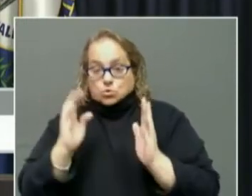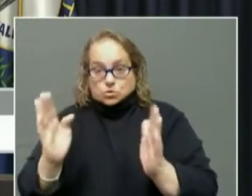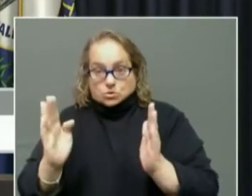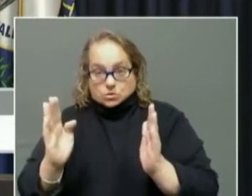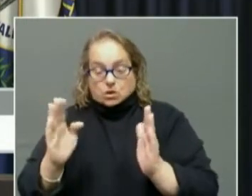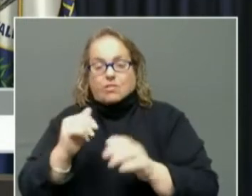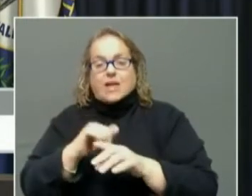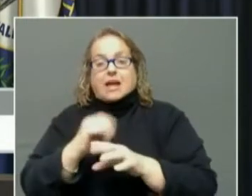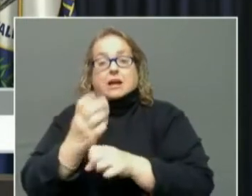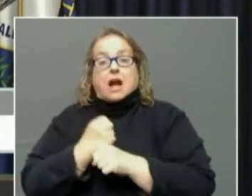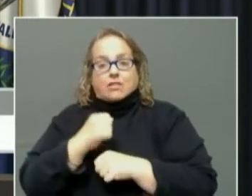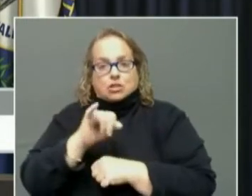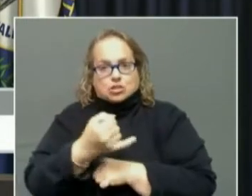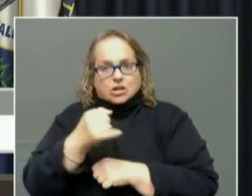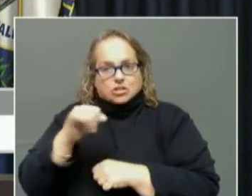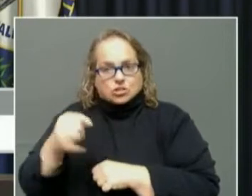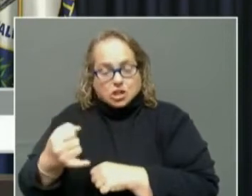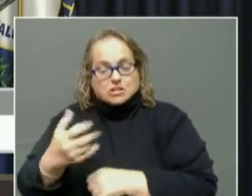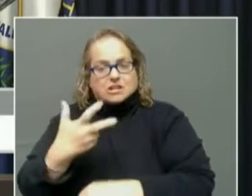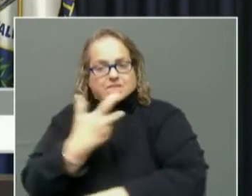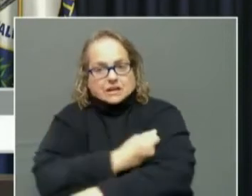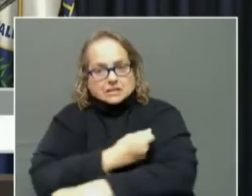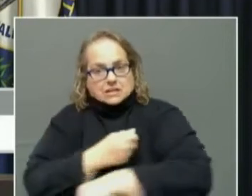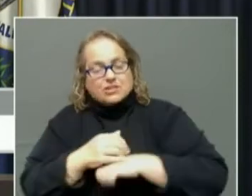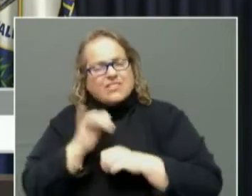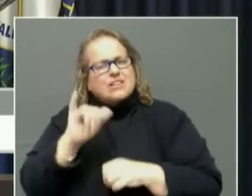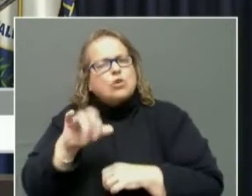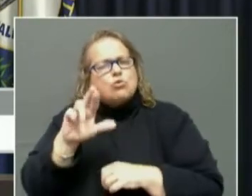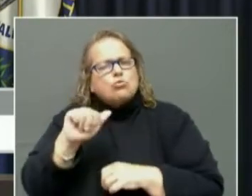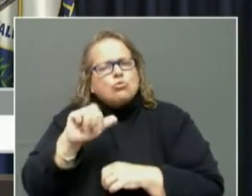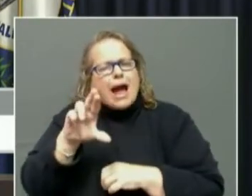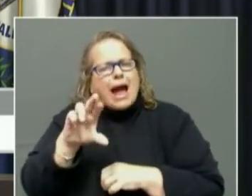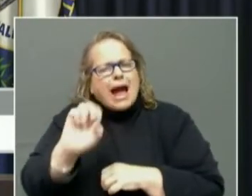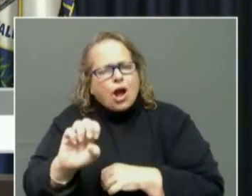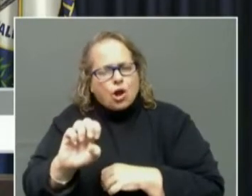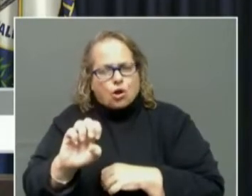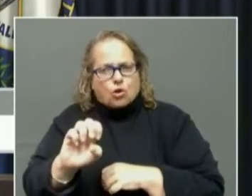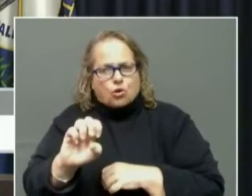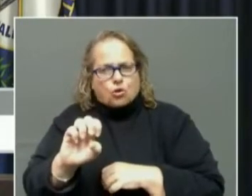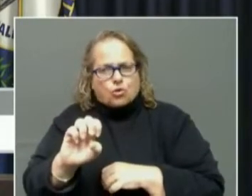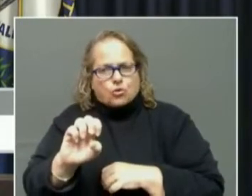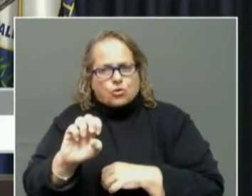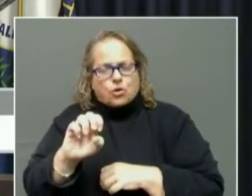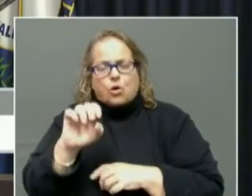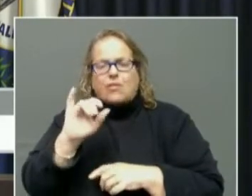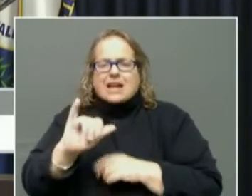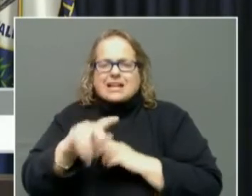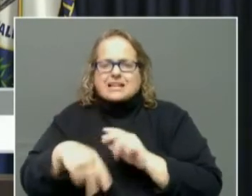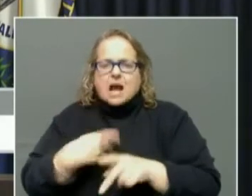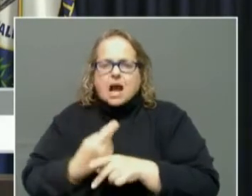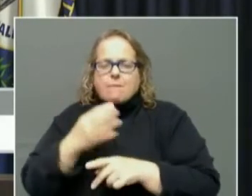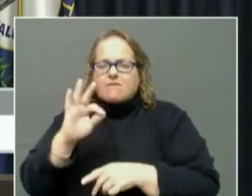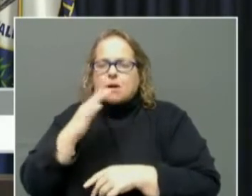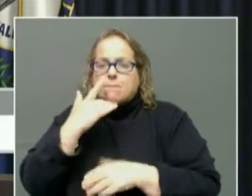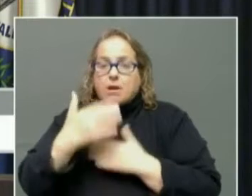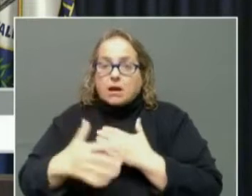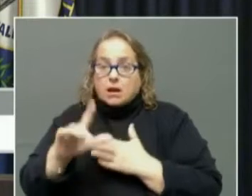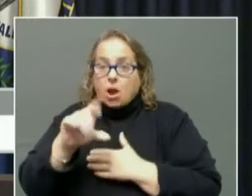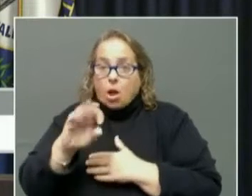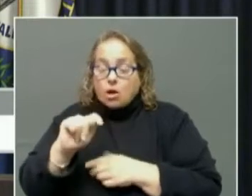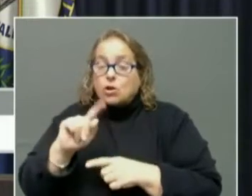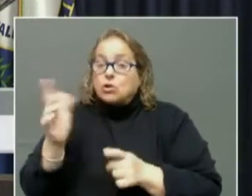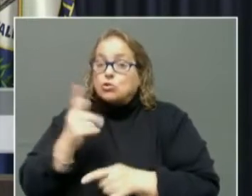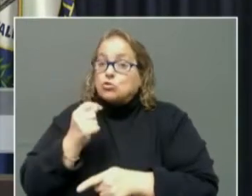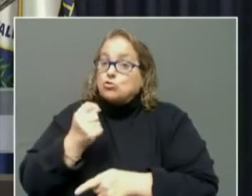COVID-19 vaccination. This is a rare condition that is a type of blood clot for which the treatment varies from other types of